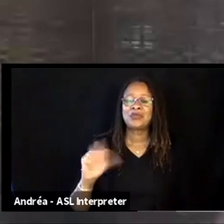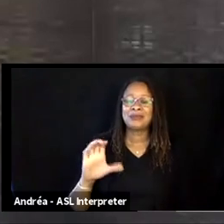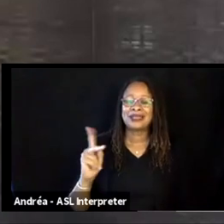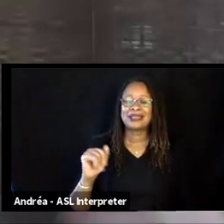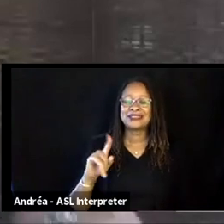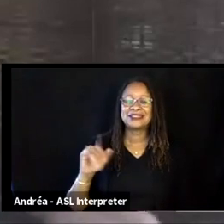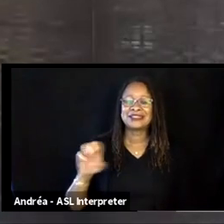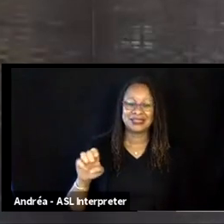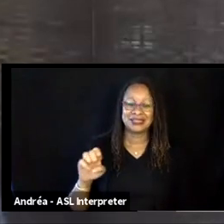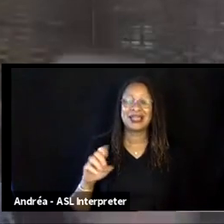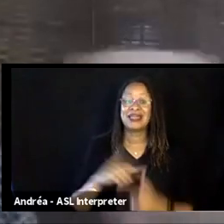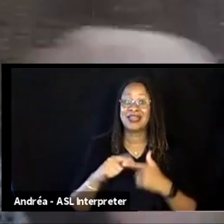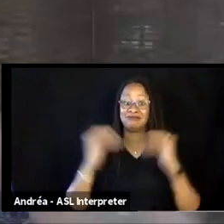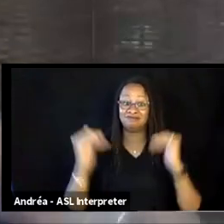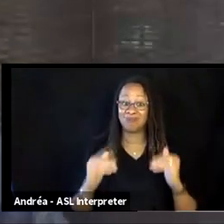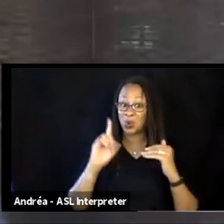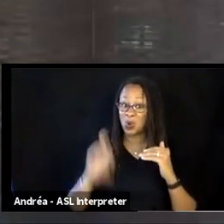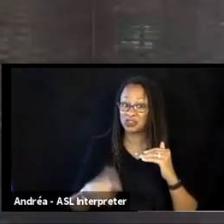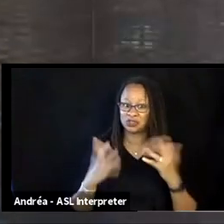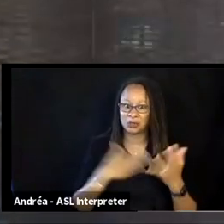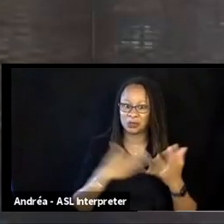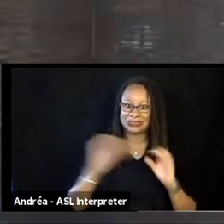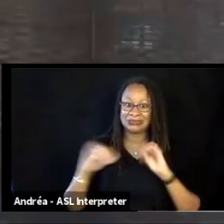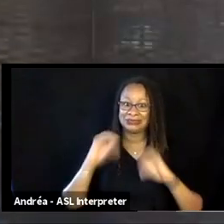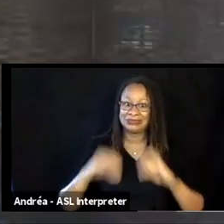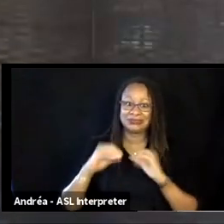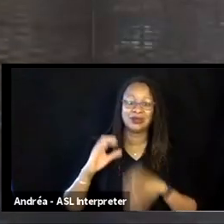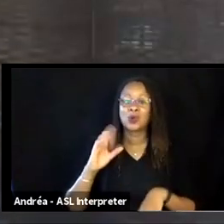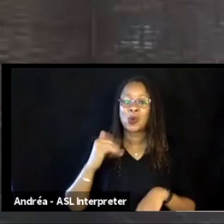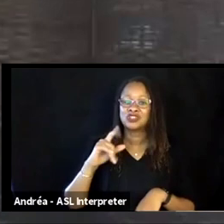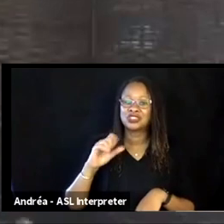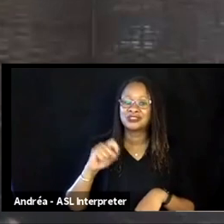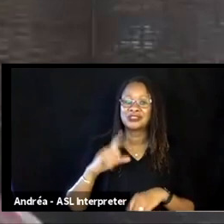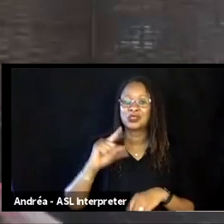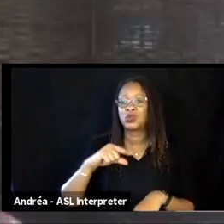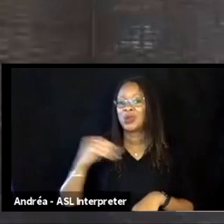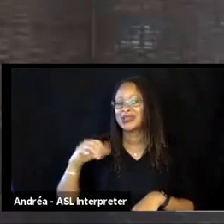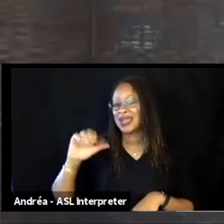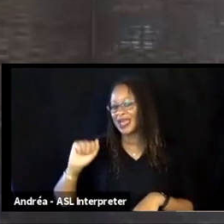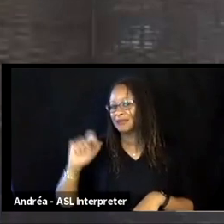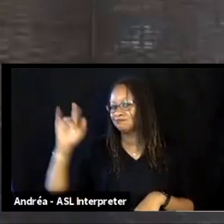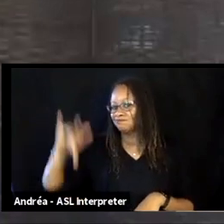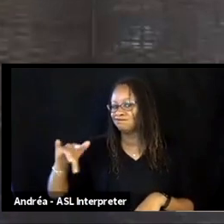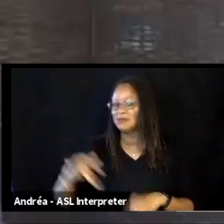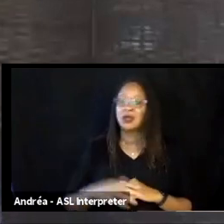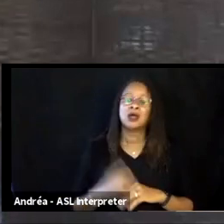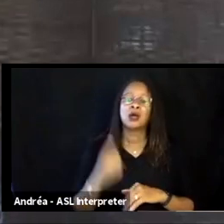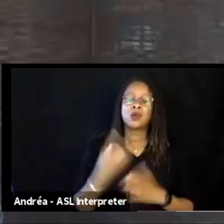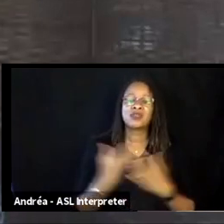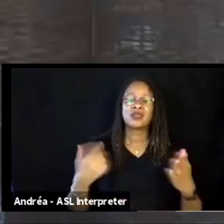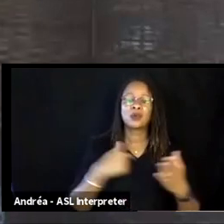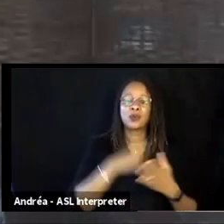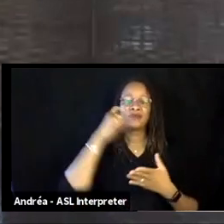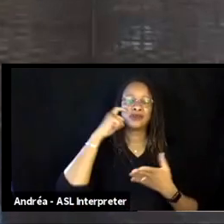then we're going to go to questions, everyone. So rally up your questions. You know, one of the things that we've noticed from